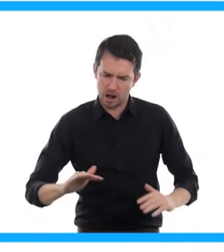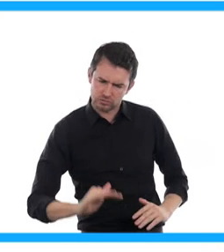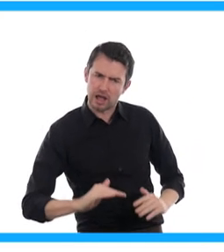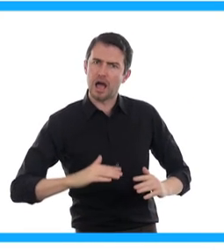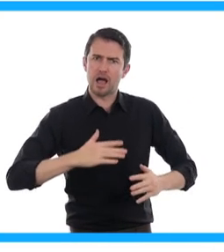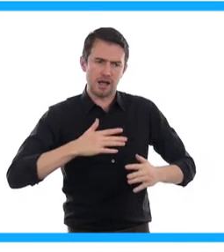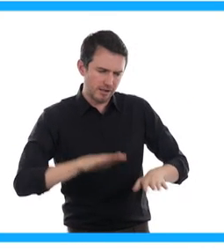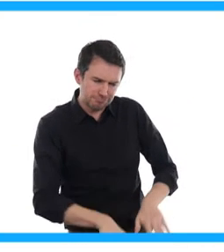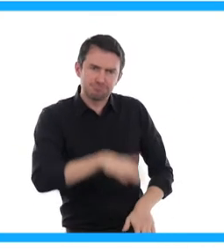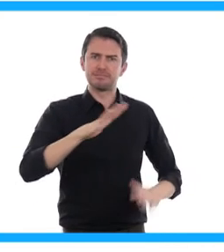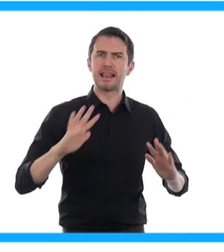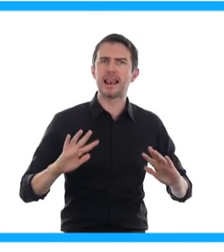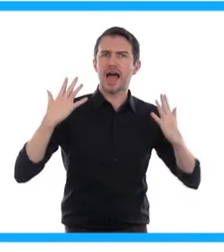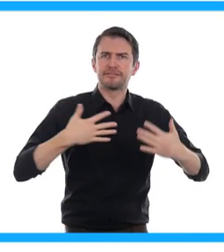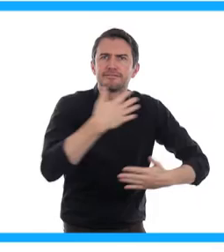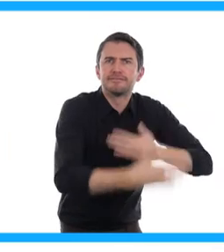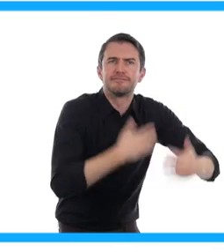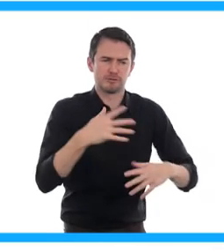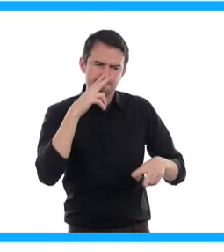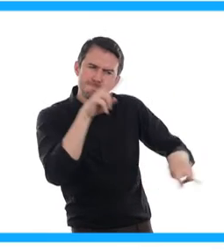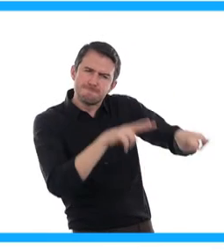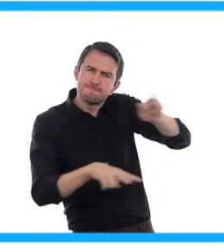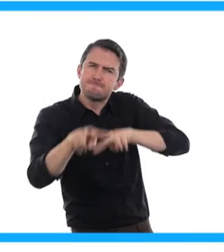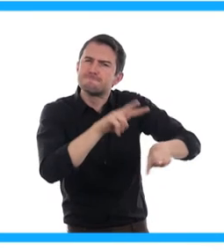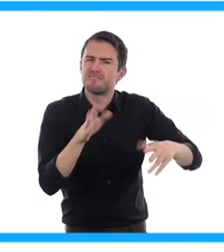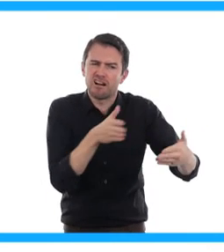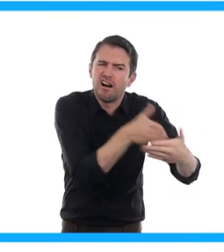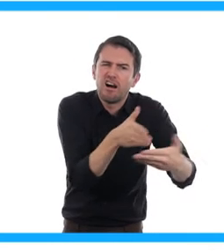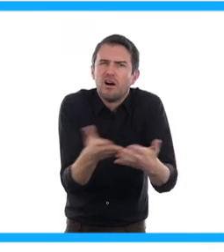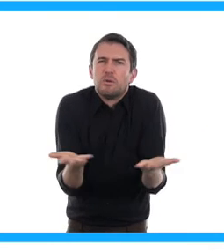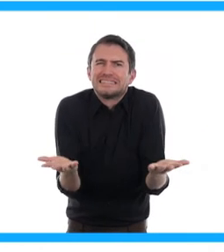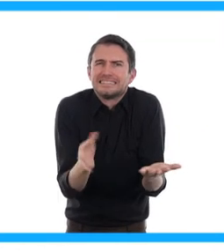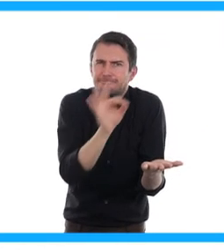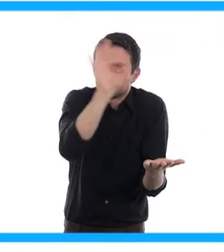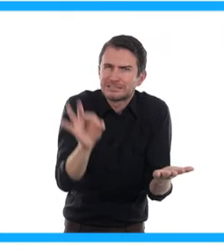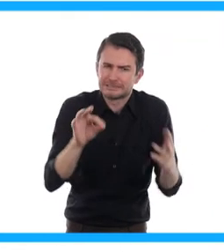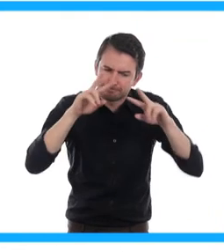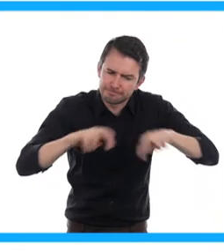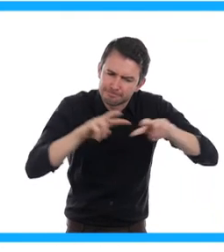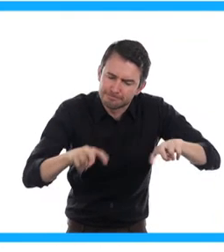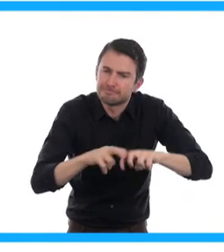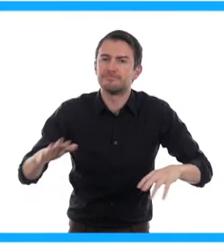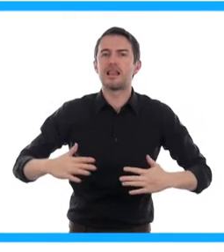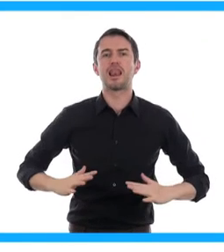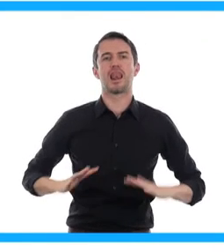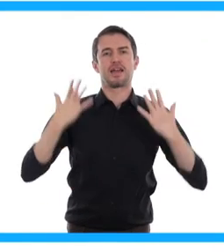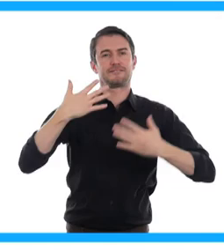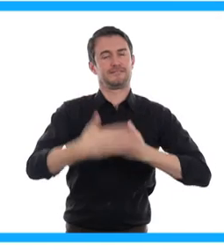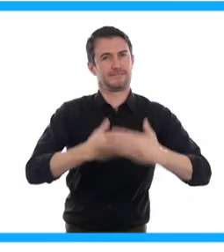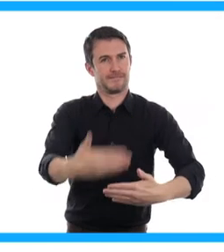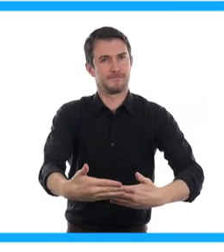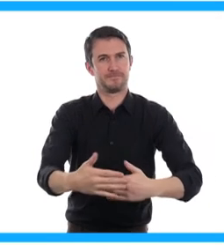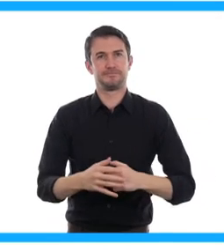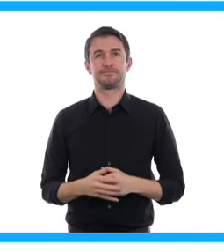that they encounter in performing daily activities. The questions can be incorporated into existing